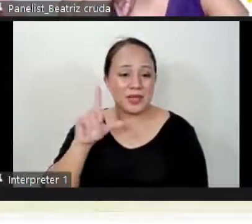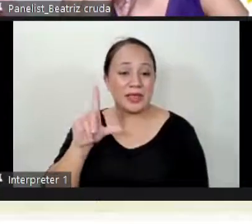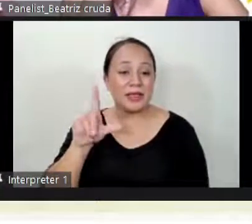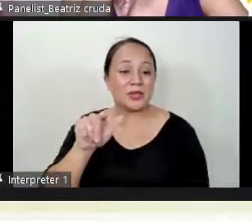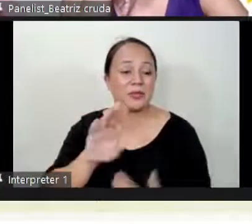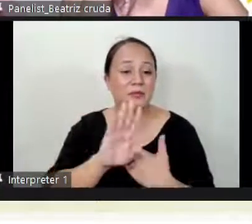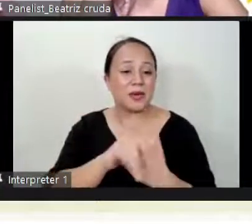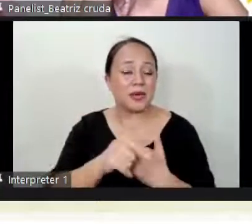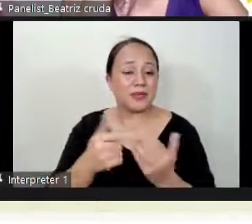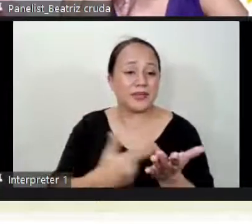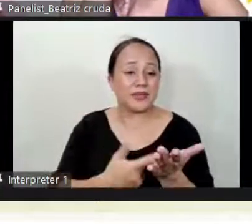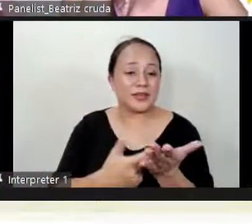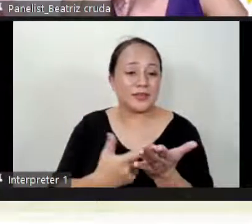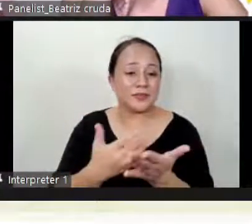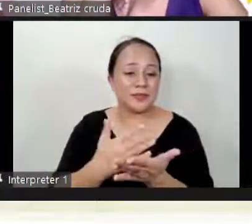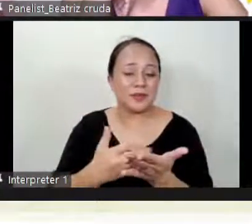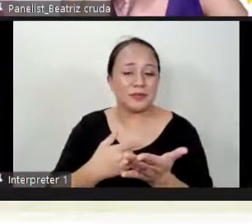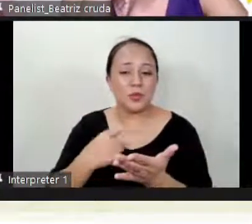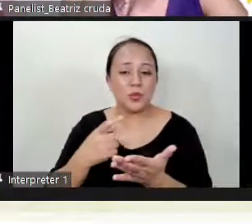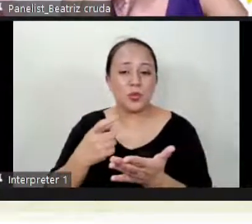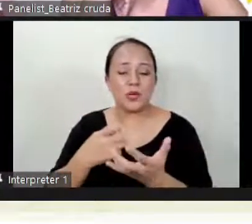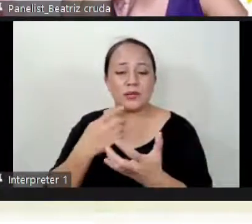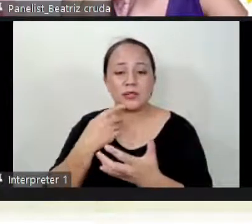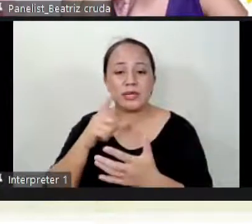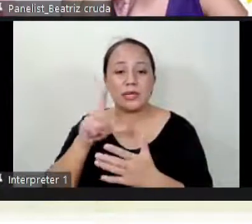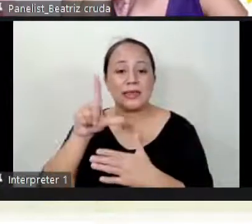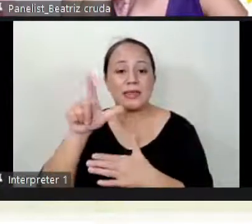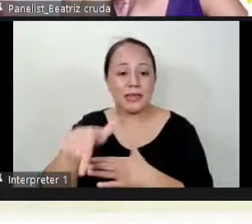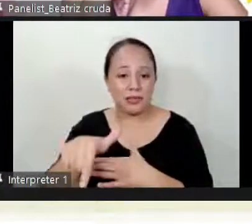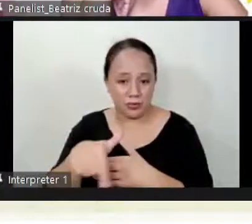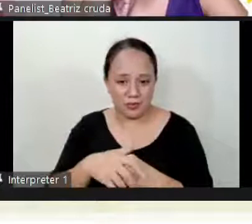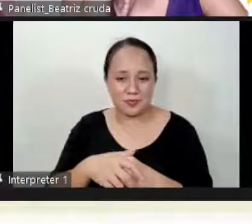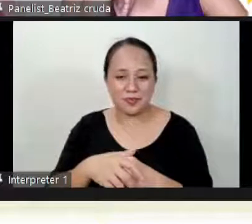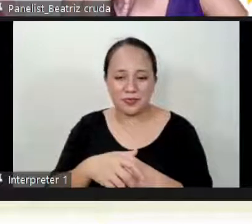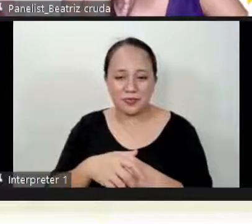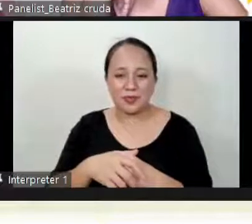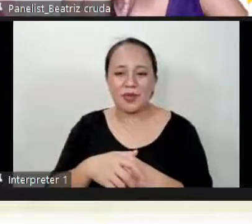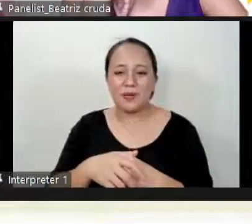to the discussion part. I just wanted to say that later on we will